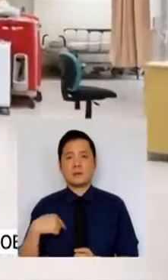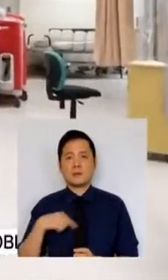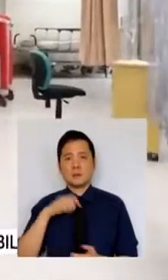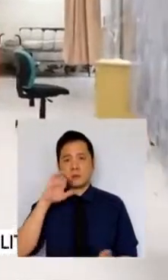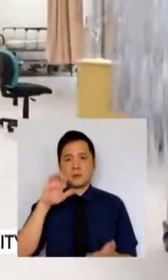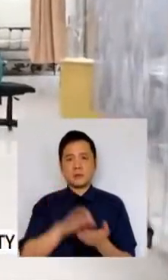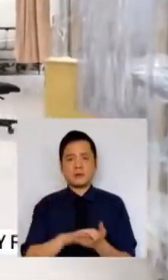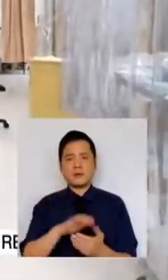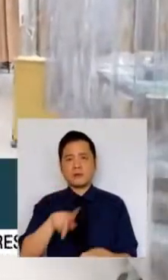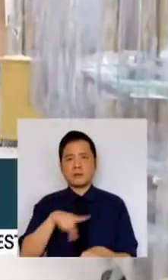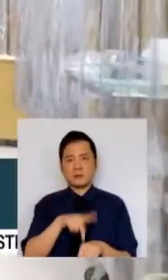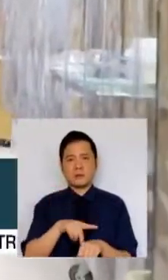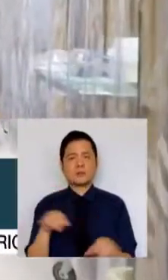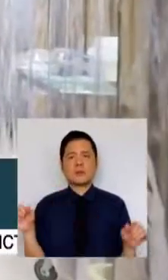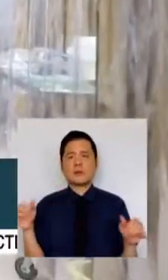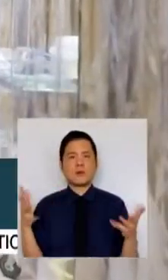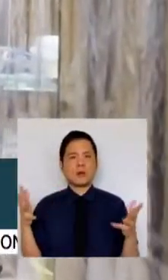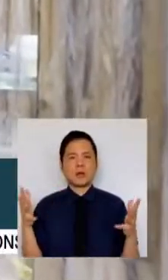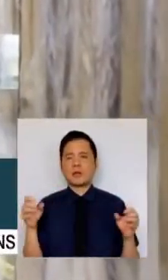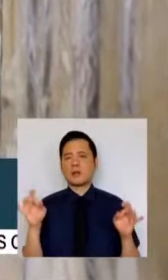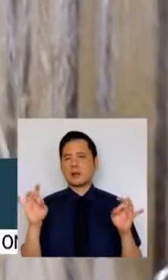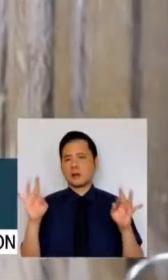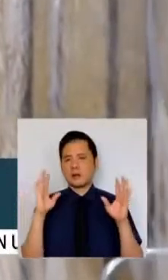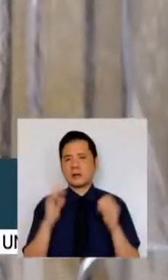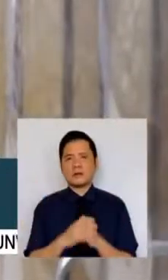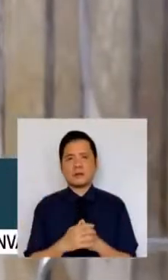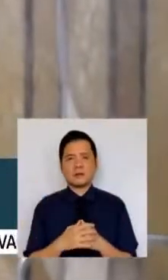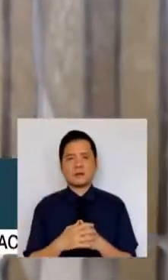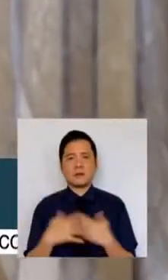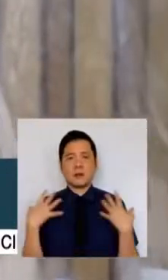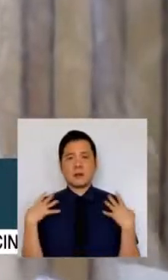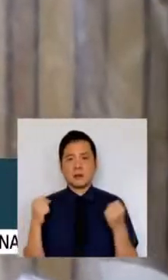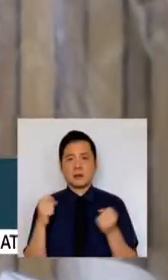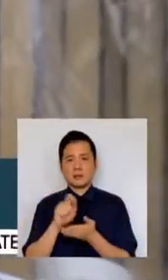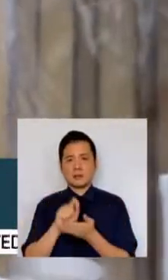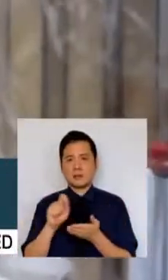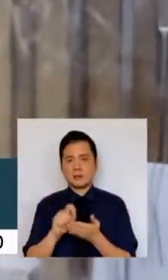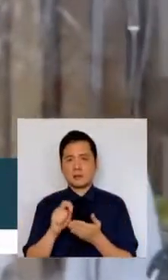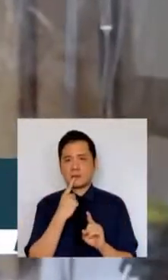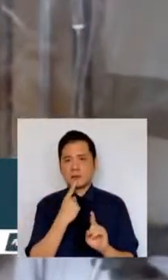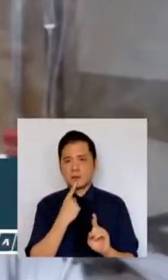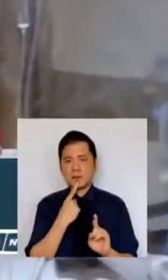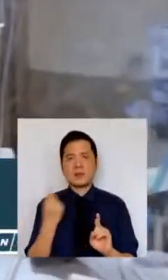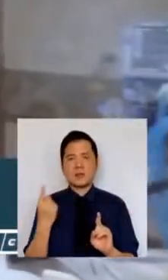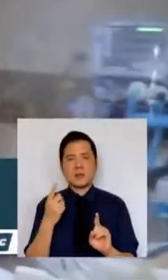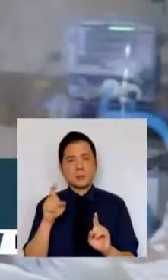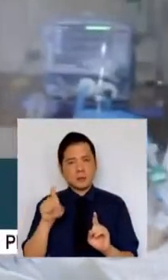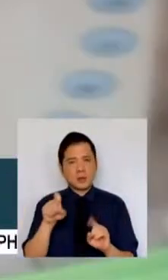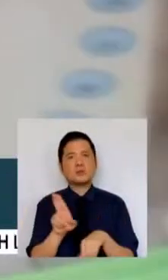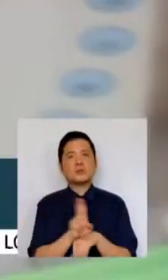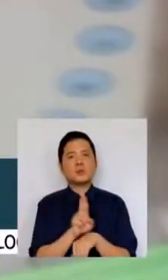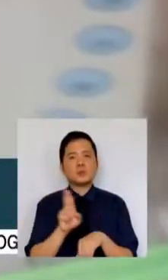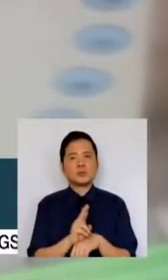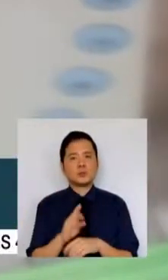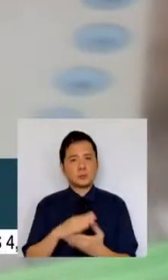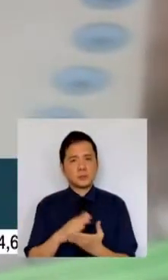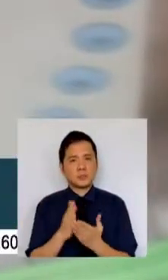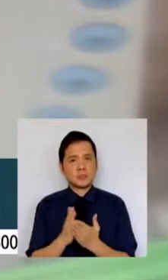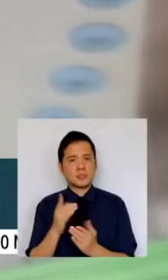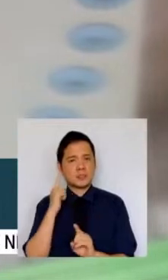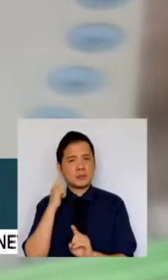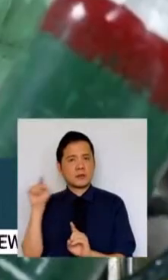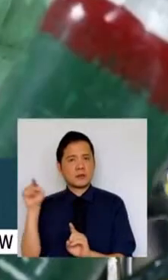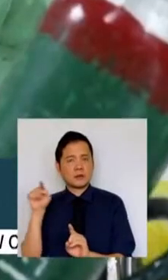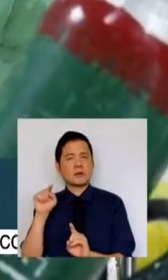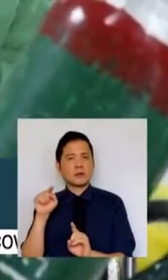of an Omicron wave. Health Undersecretary Leopoldo Vega notes the country's resources only allow government to sequence less than